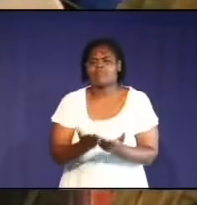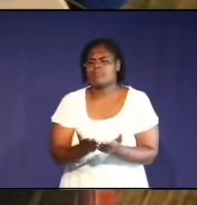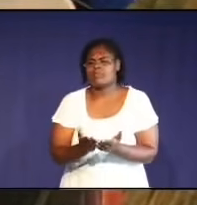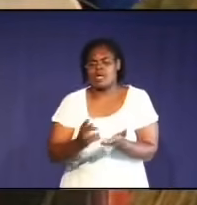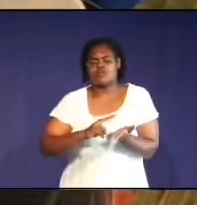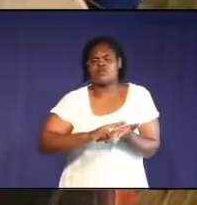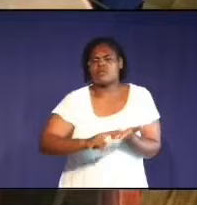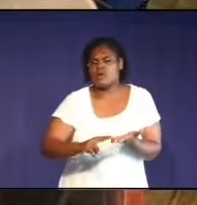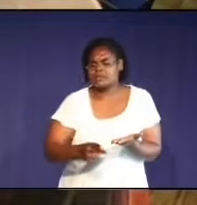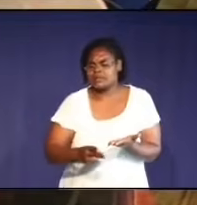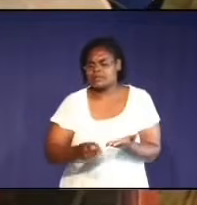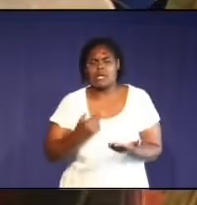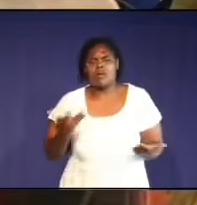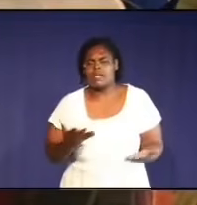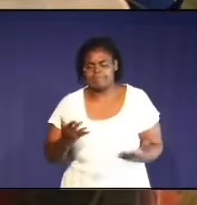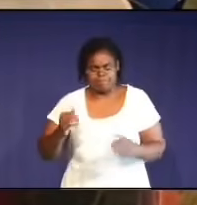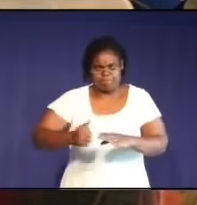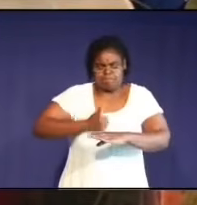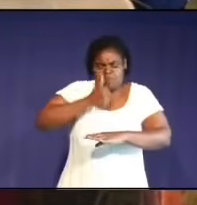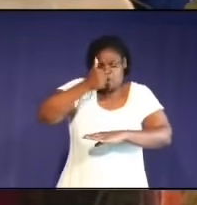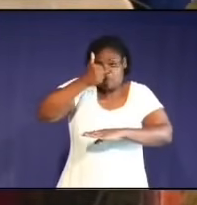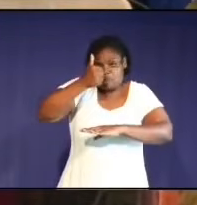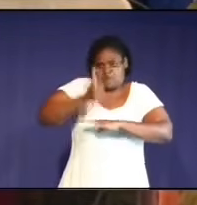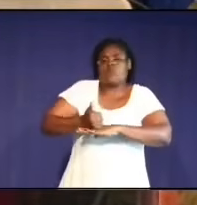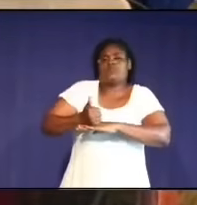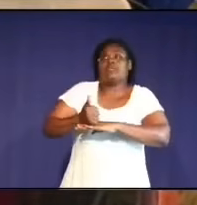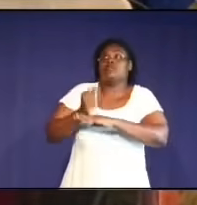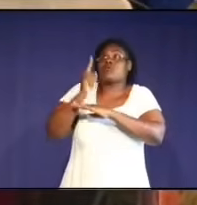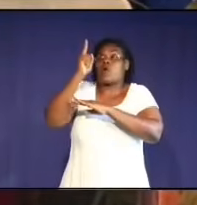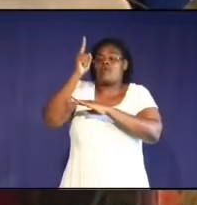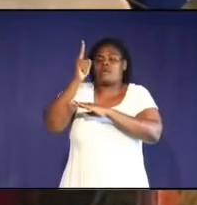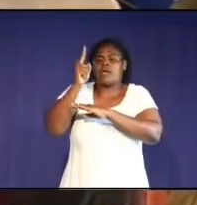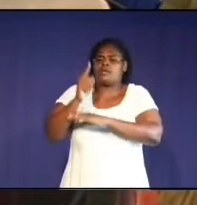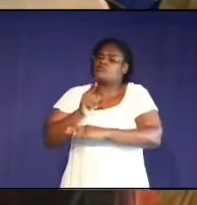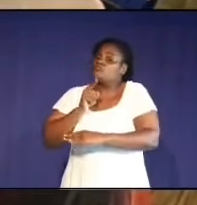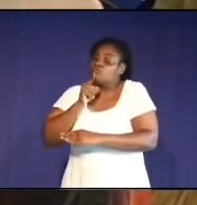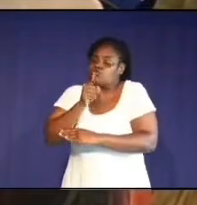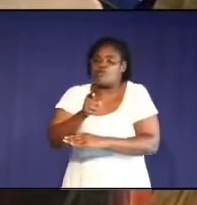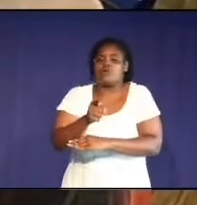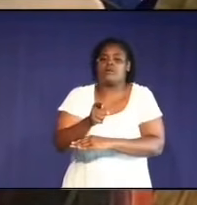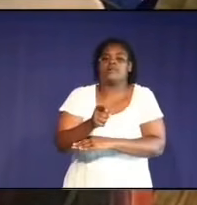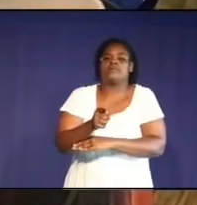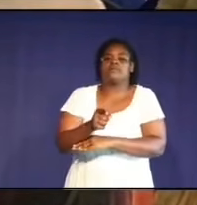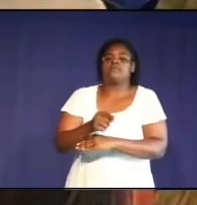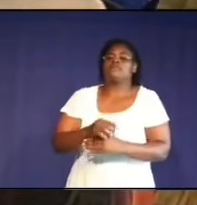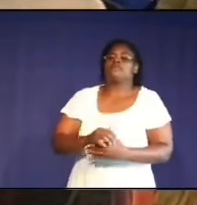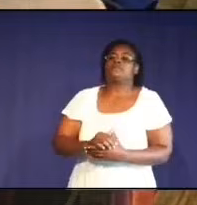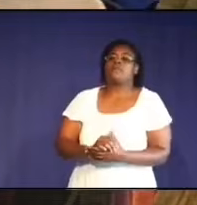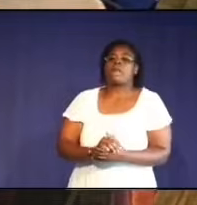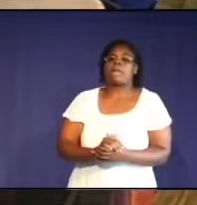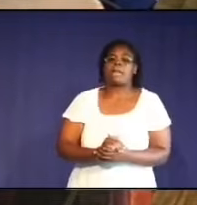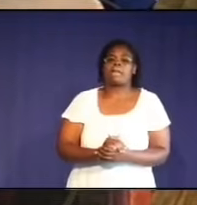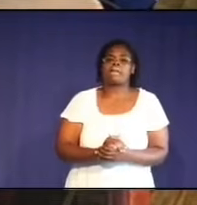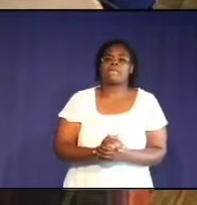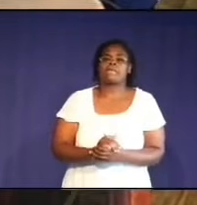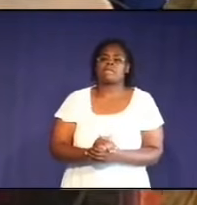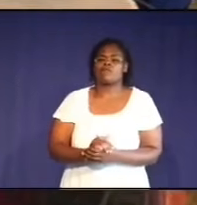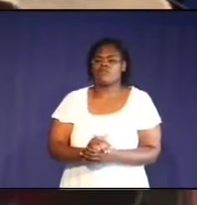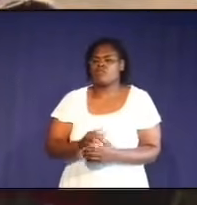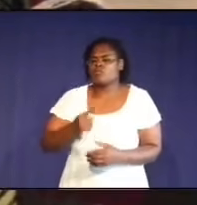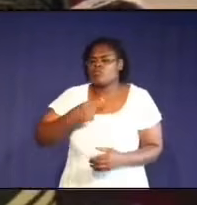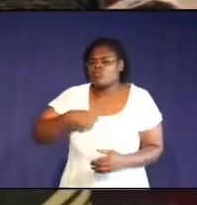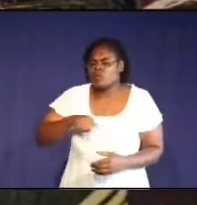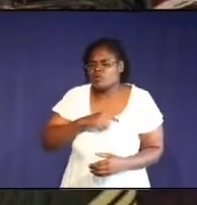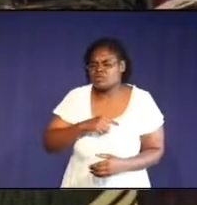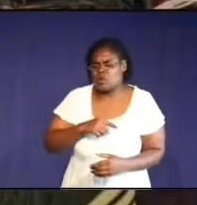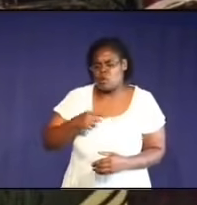the foundation of God is sure. Are you listening to me? So you don't have to